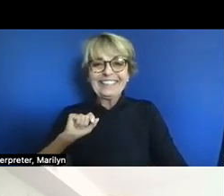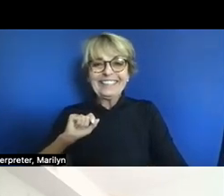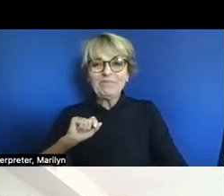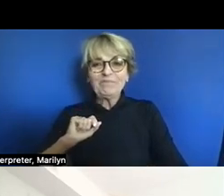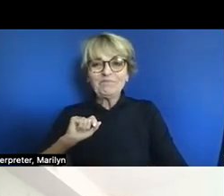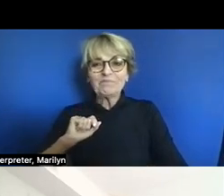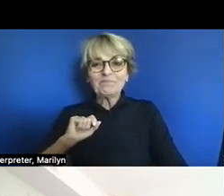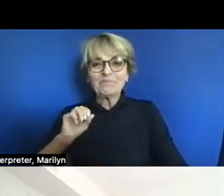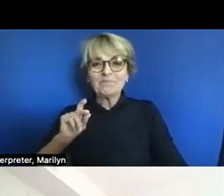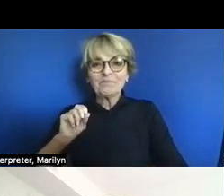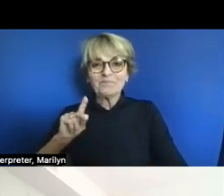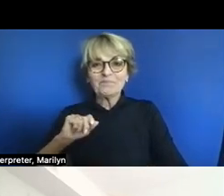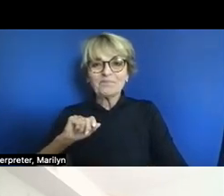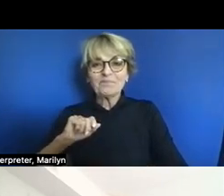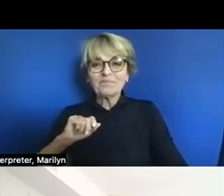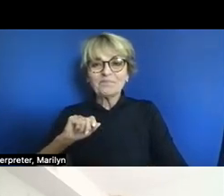There we are.